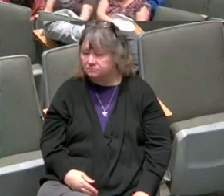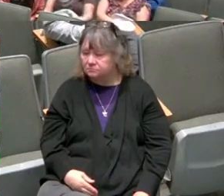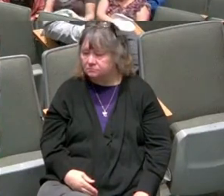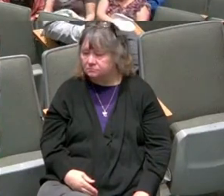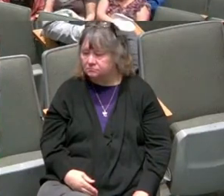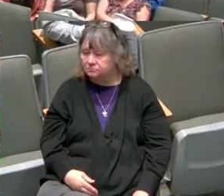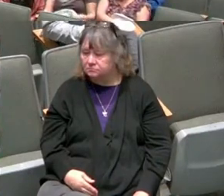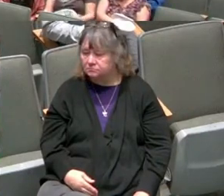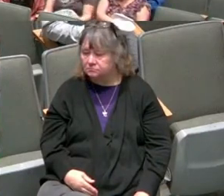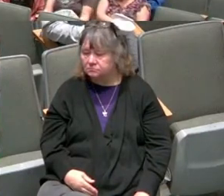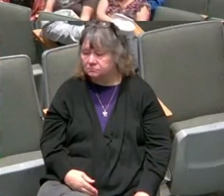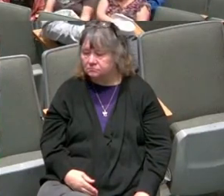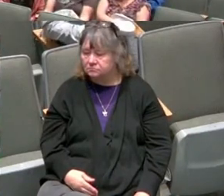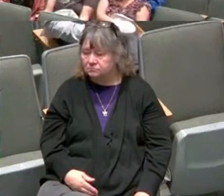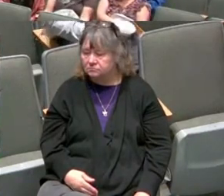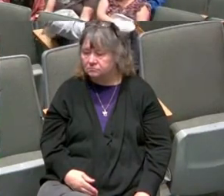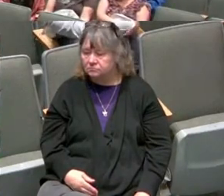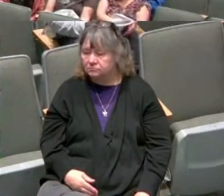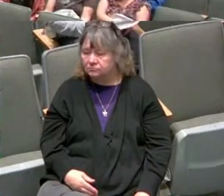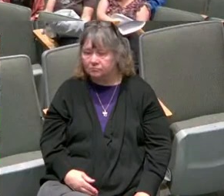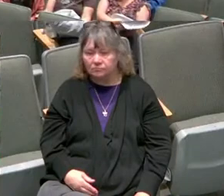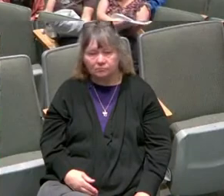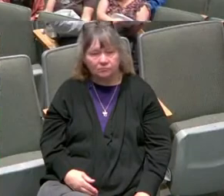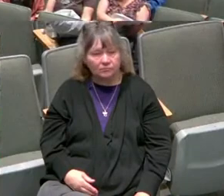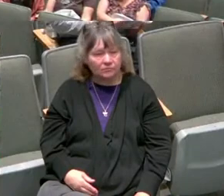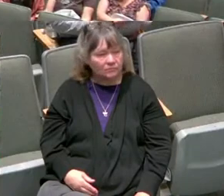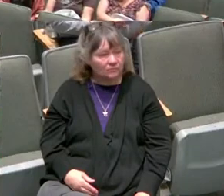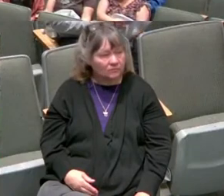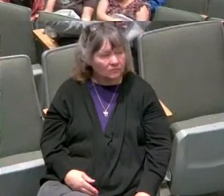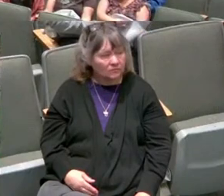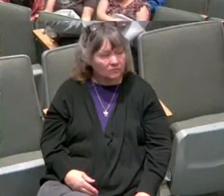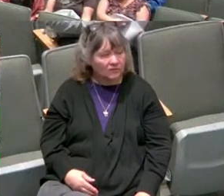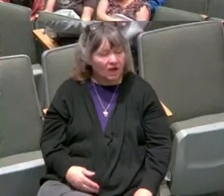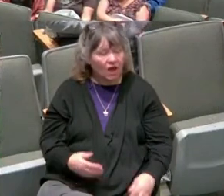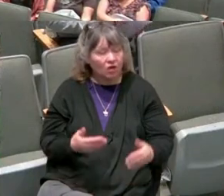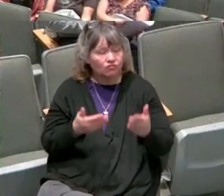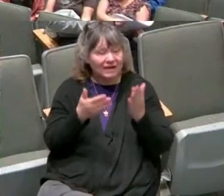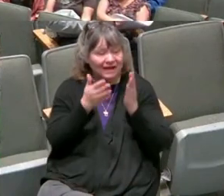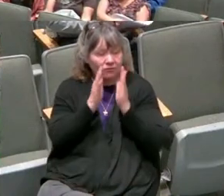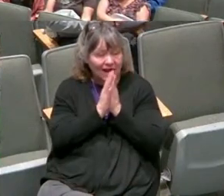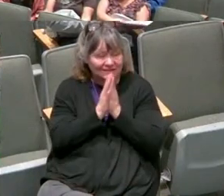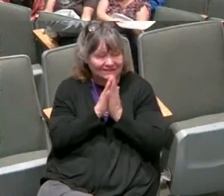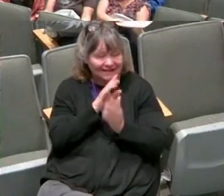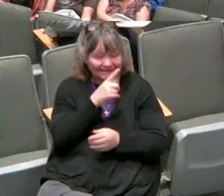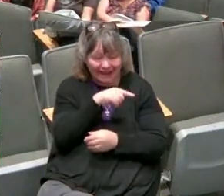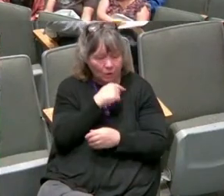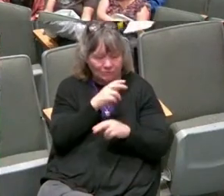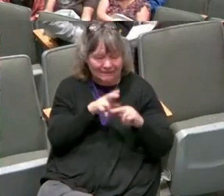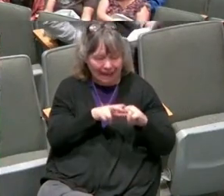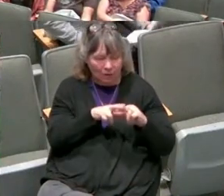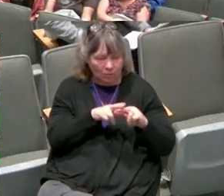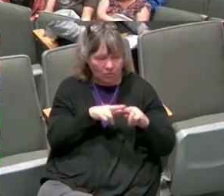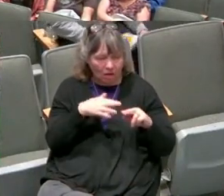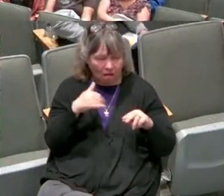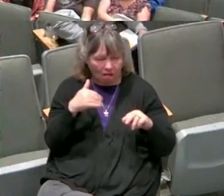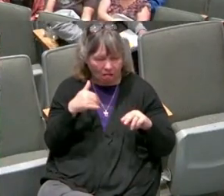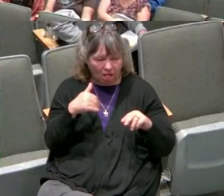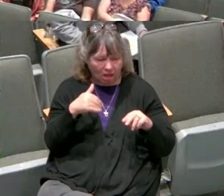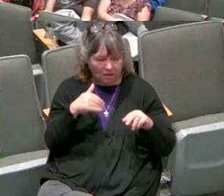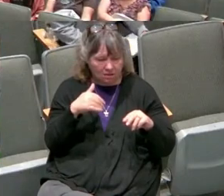just uh requests that not sit down until the area is called okay thank you for that